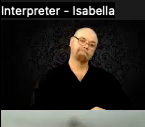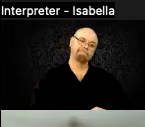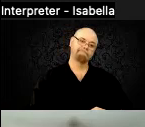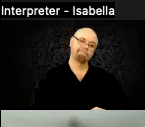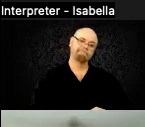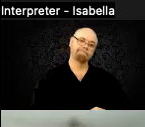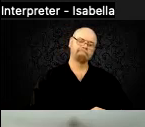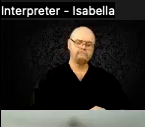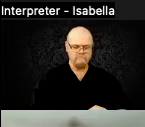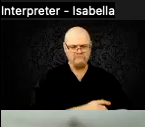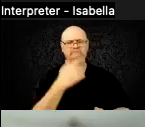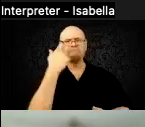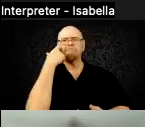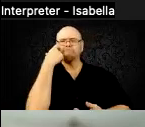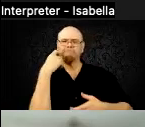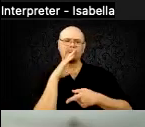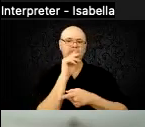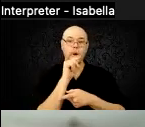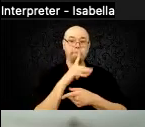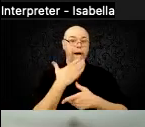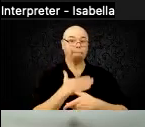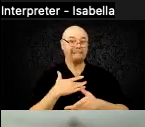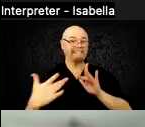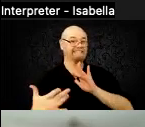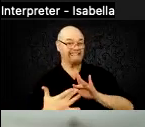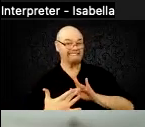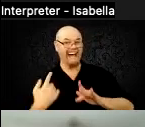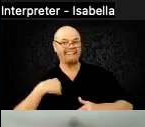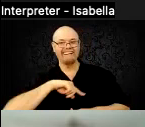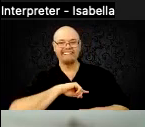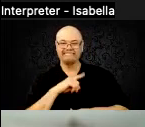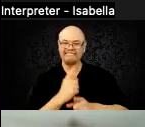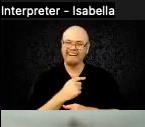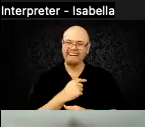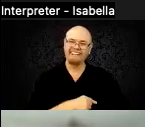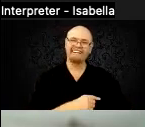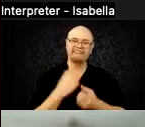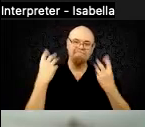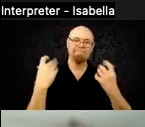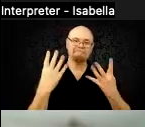And we talked a lot about please contact us and all of the many